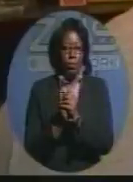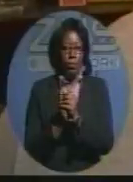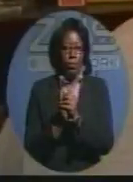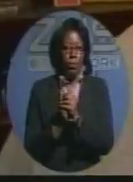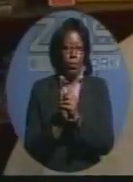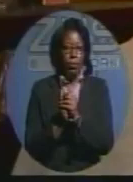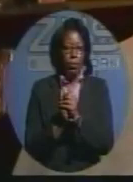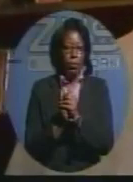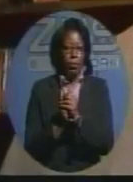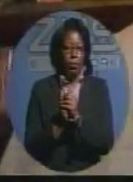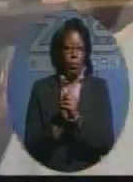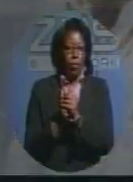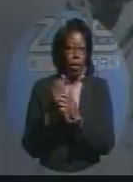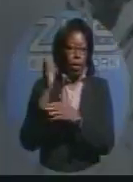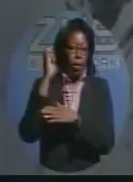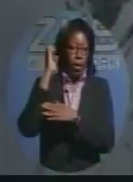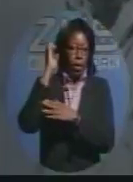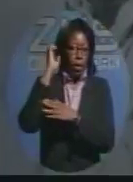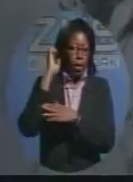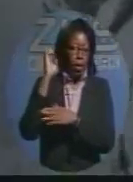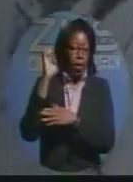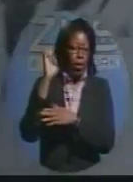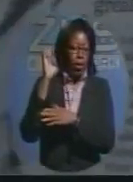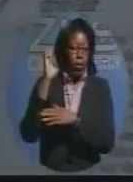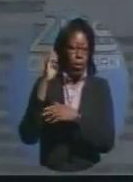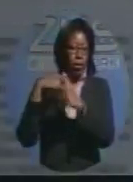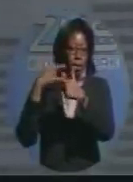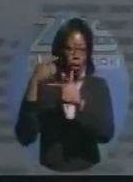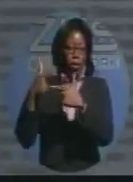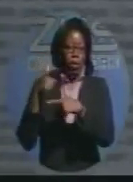He was a legend in his own time, you know.